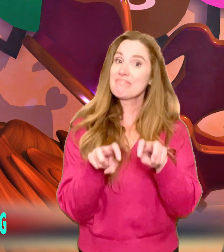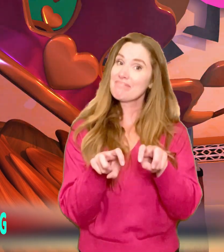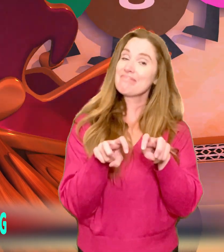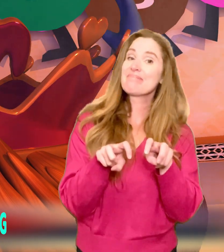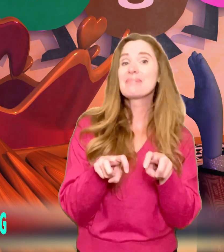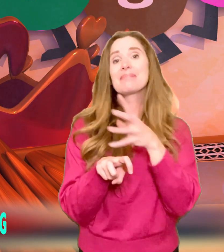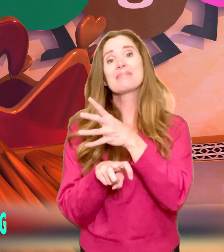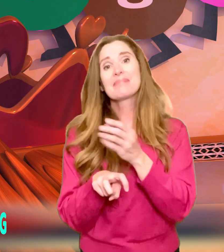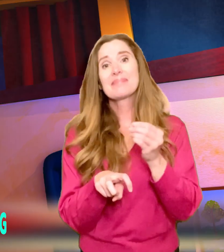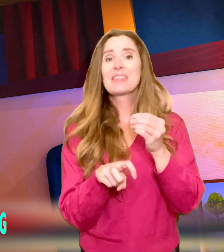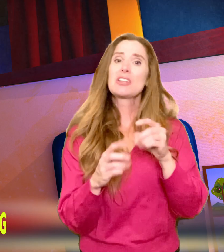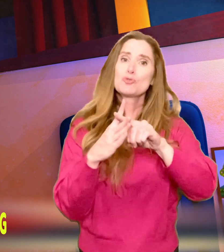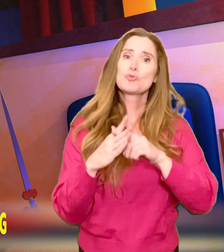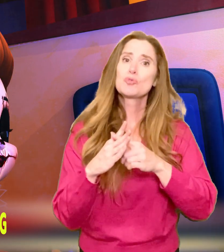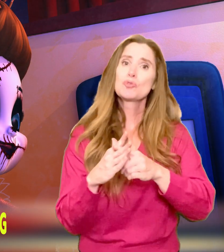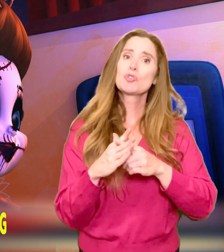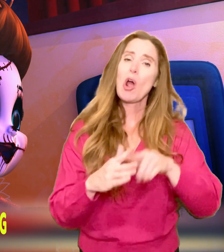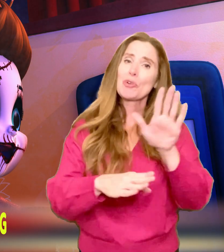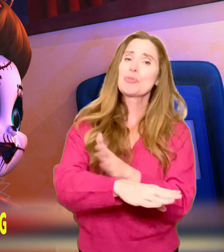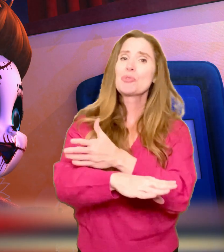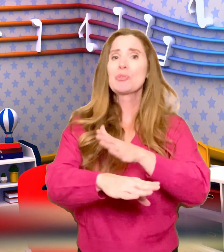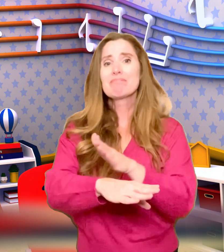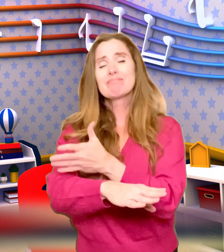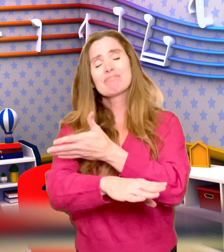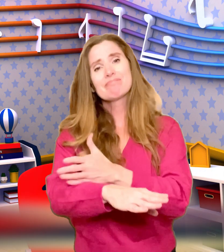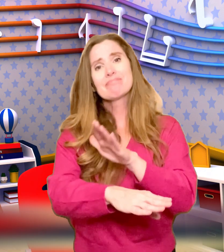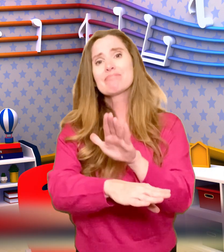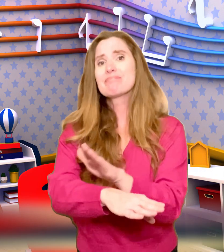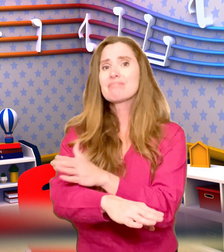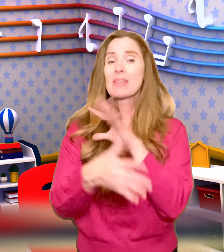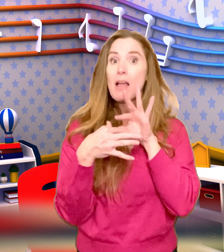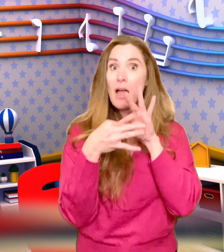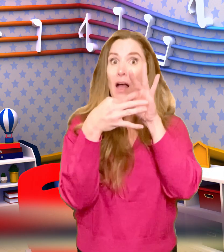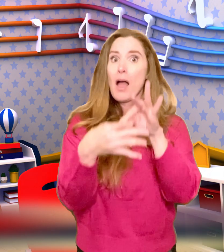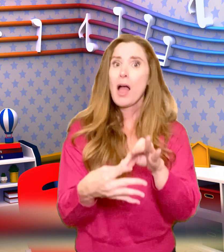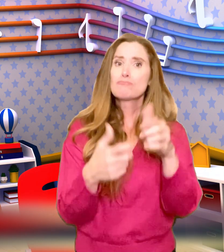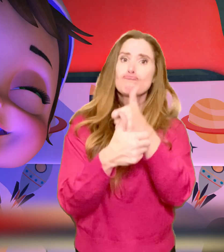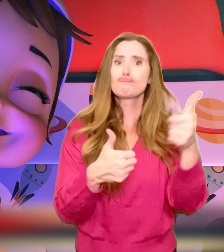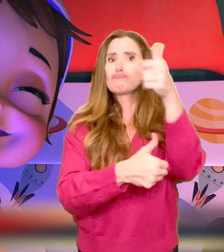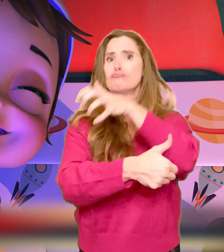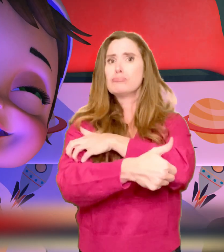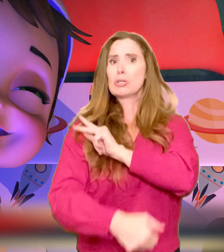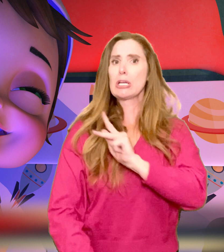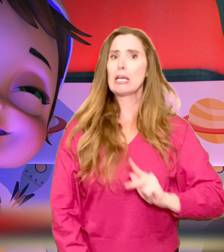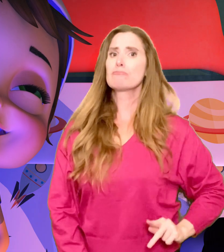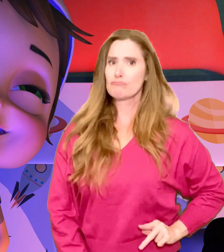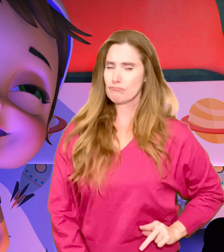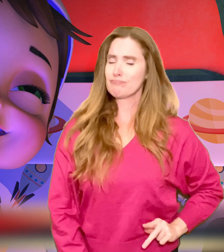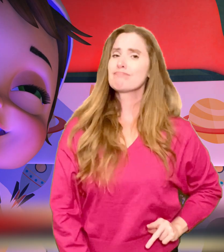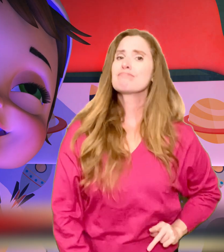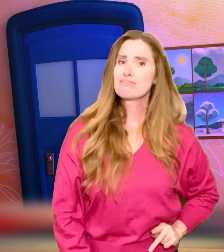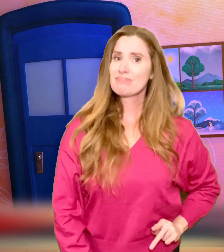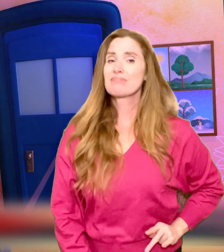And so he sat beside me and started to sing a song about a great powerful